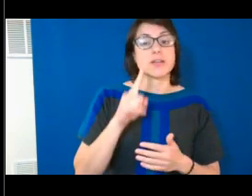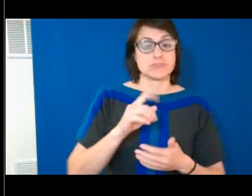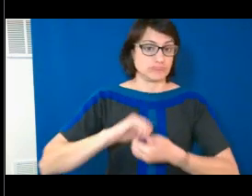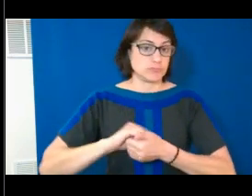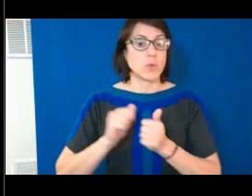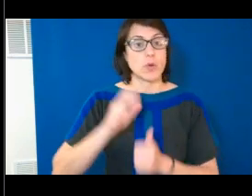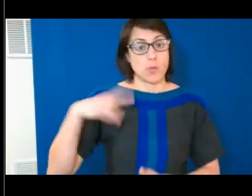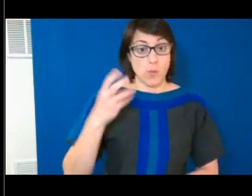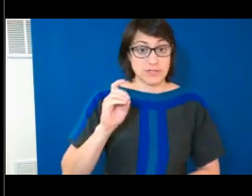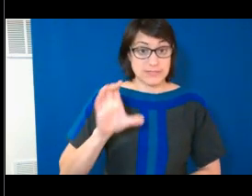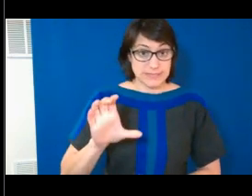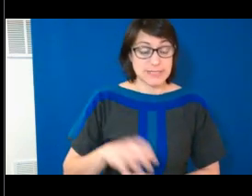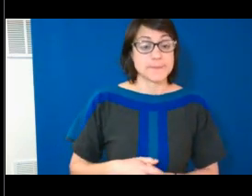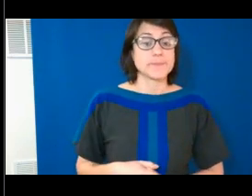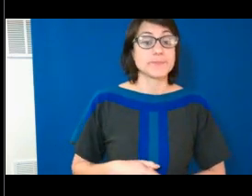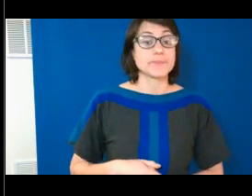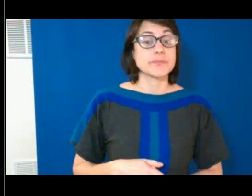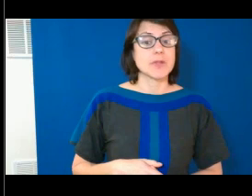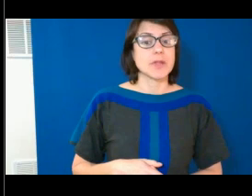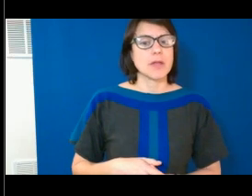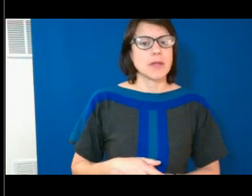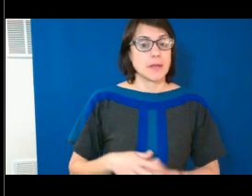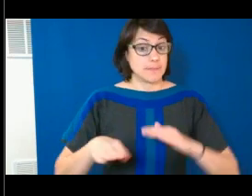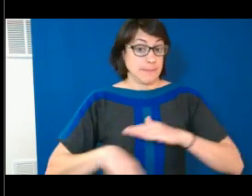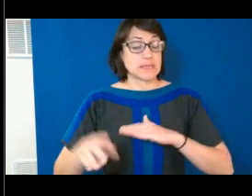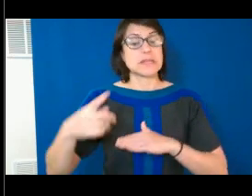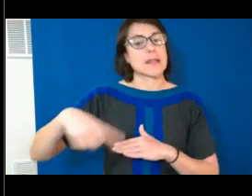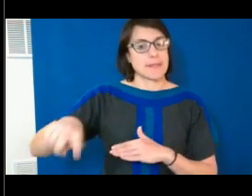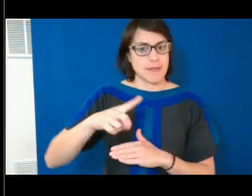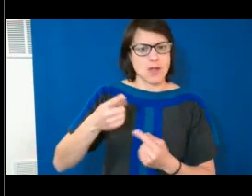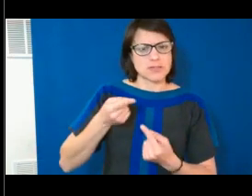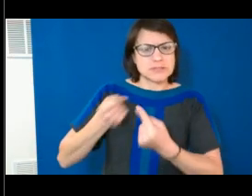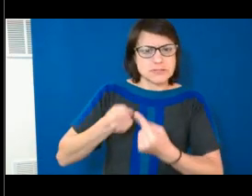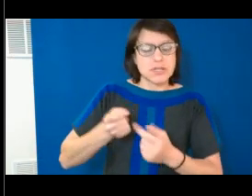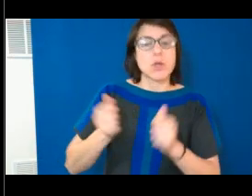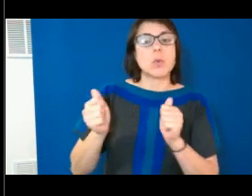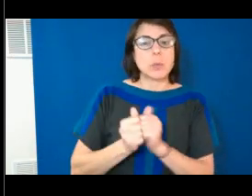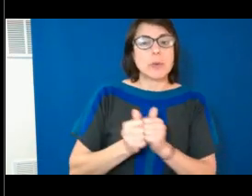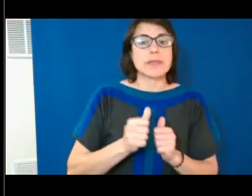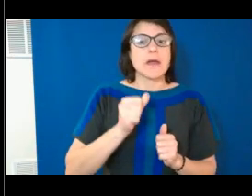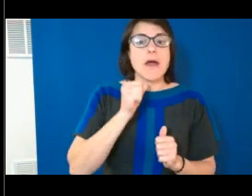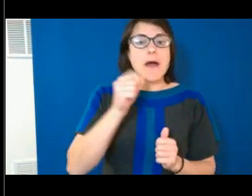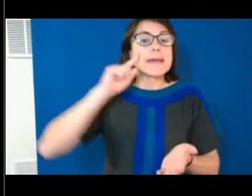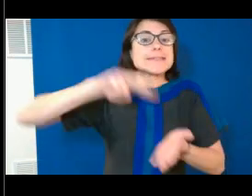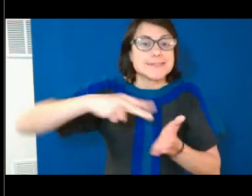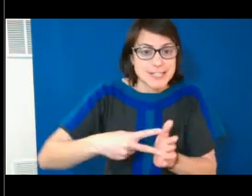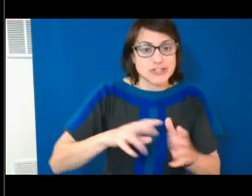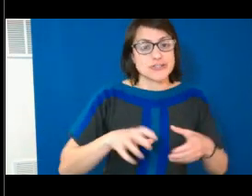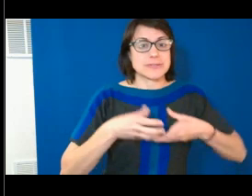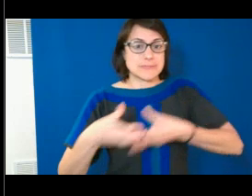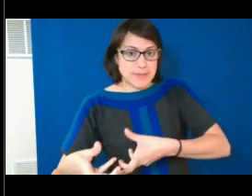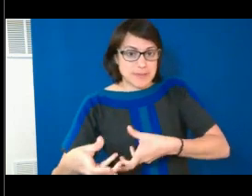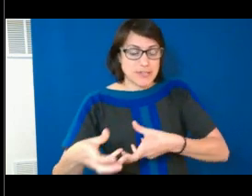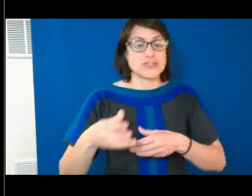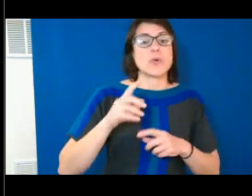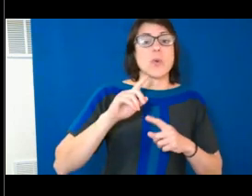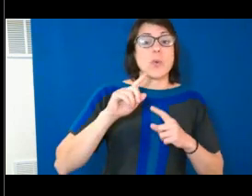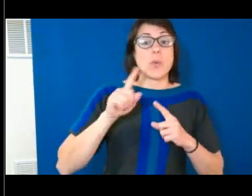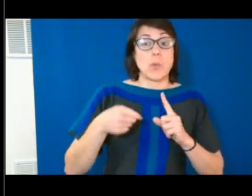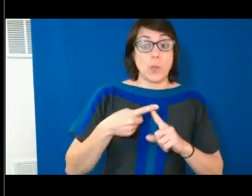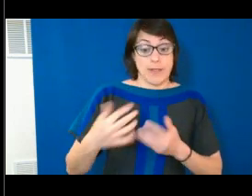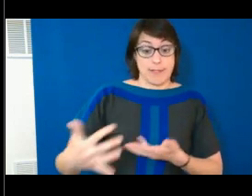essentially they were having a big problem with unintentional spillage on trash collection days. So we did a messaging campaign in